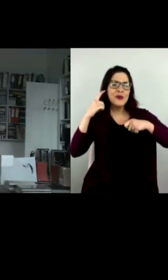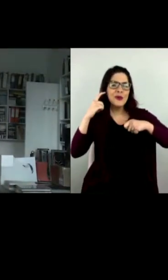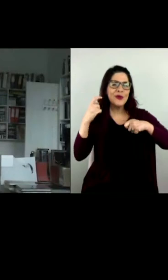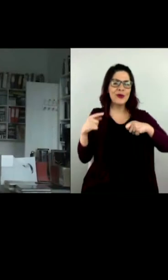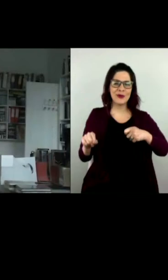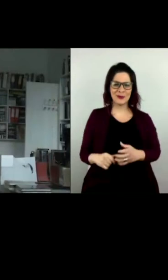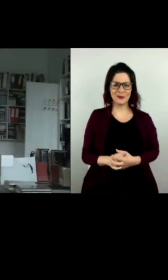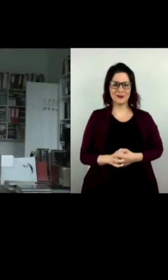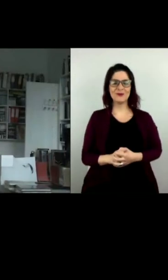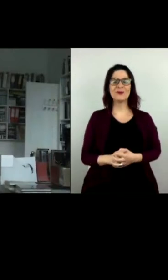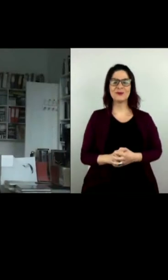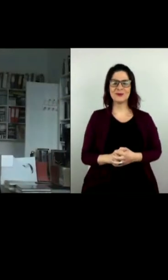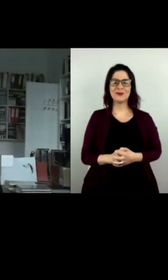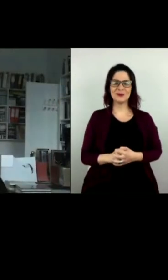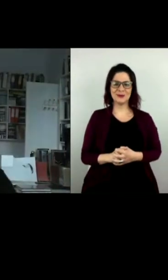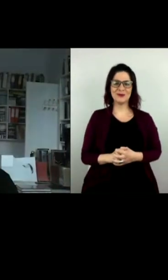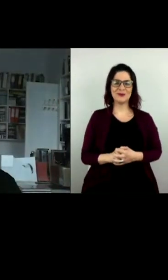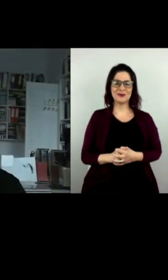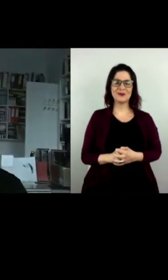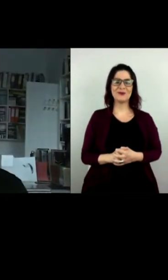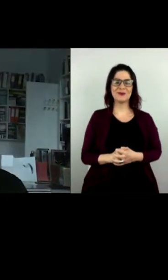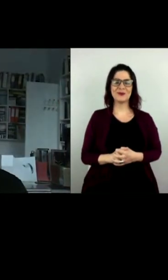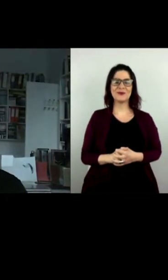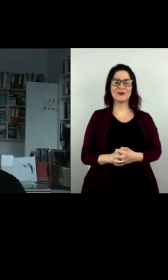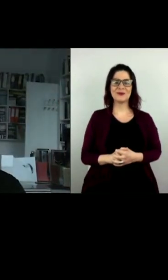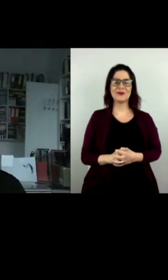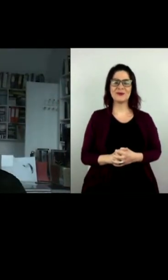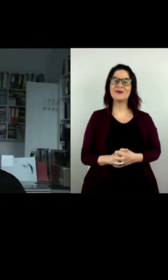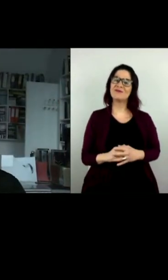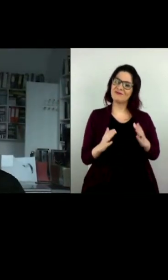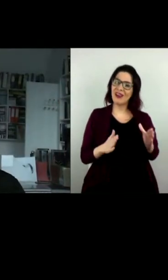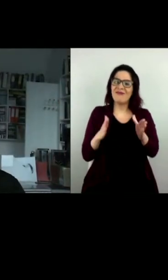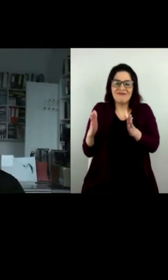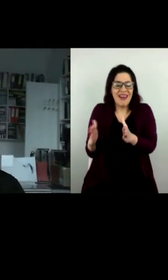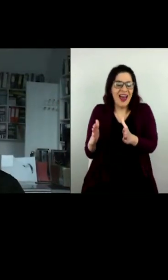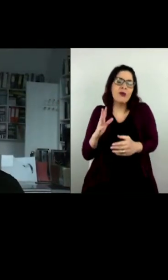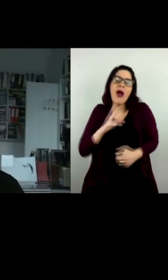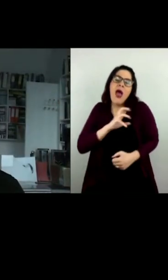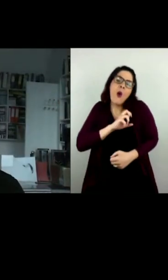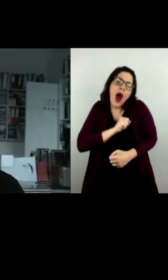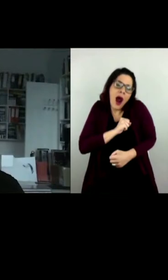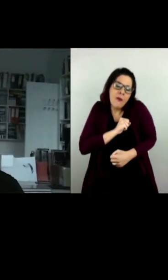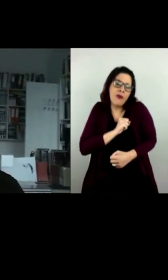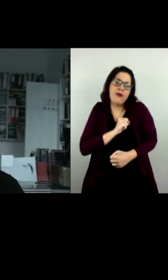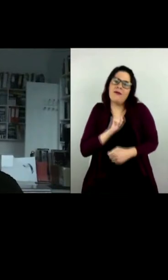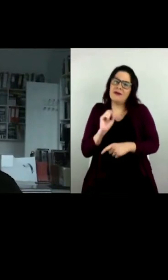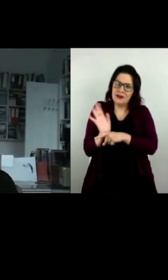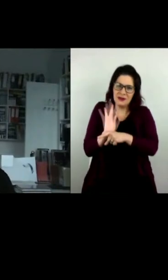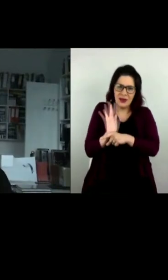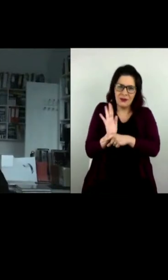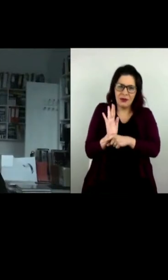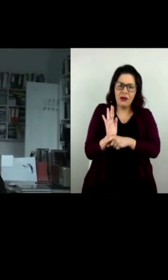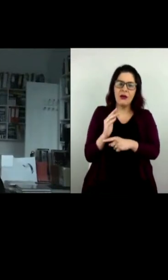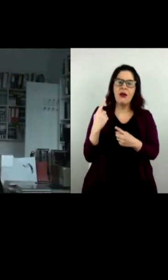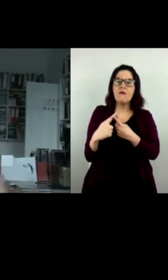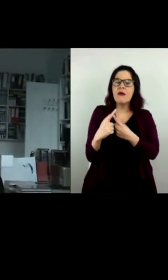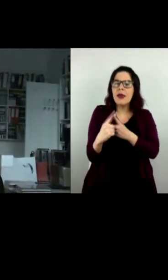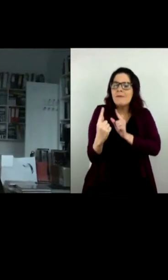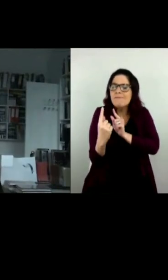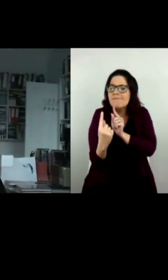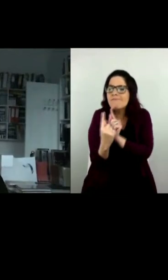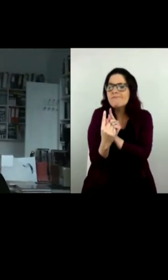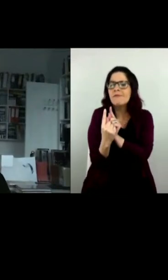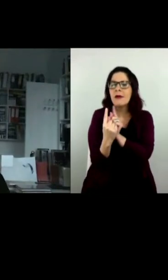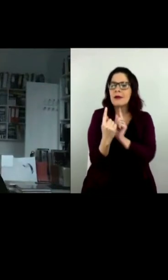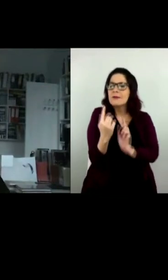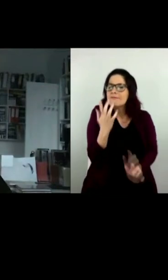So, that's great. Part of the love of cinema is being close to it, as you know, the texture of it, and